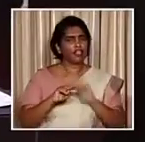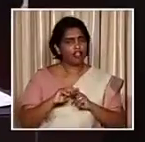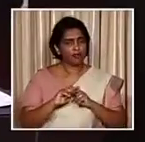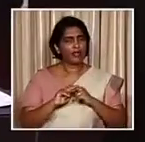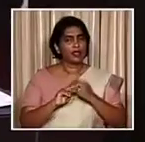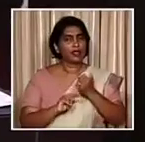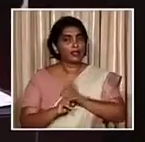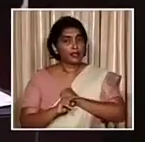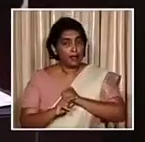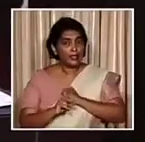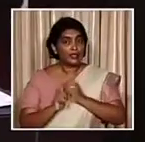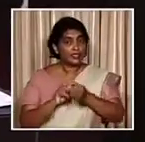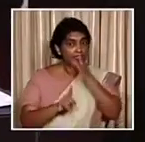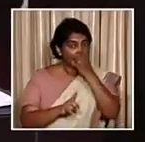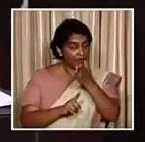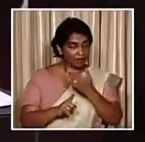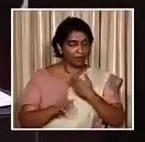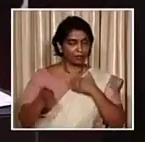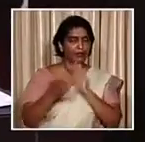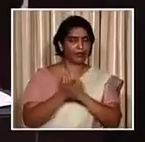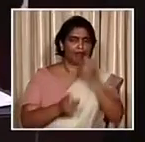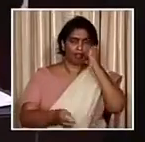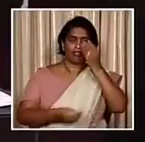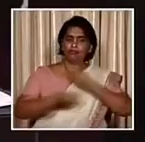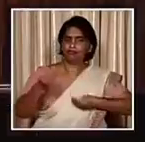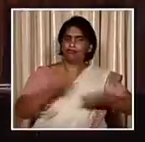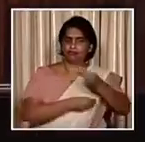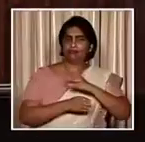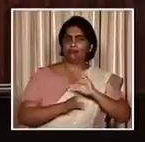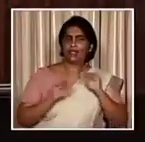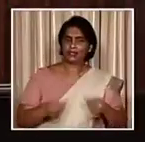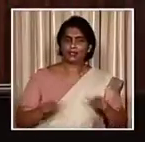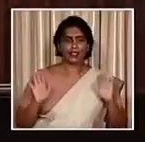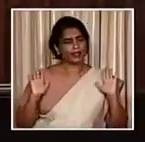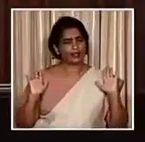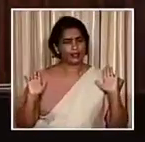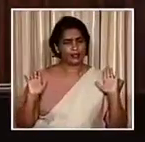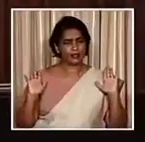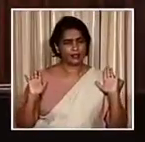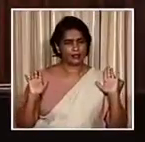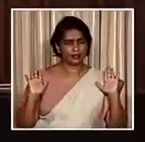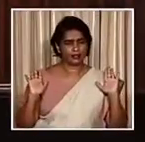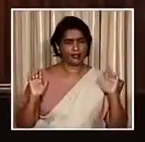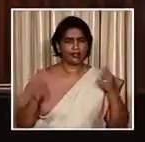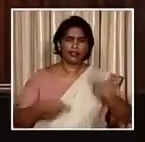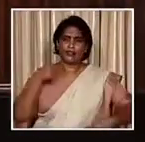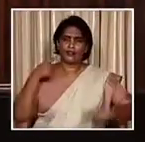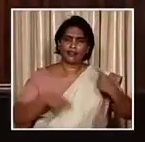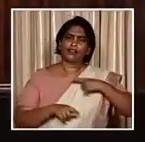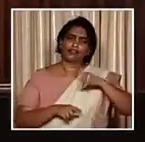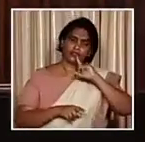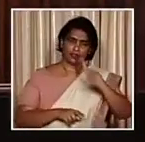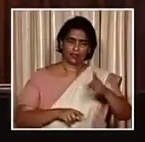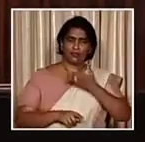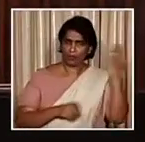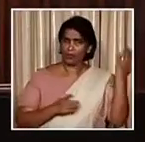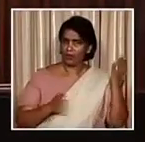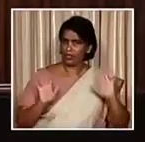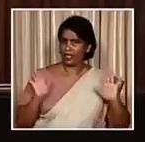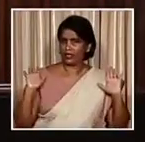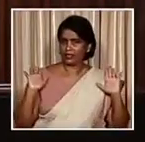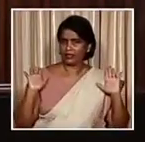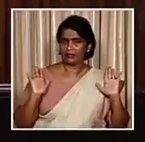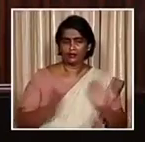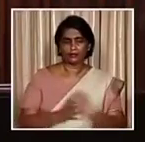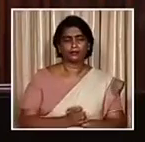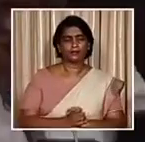The pro-IMF. No, that is enough. So you can take it up at the debate. Garu Kathanayaka, Garu Kathanayaka Tumani,